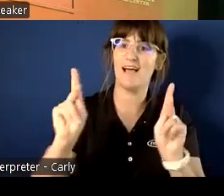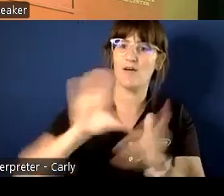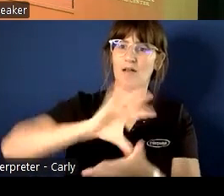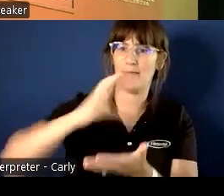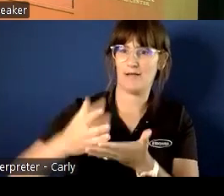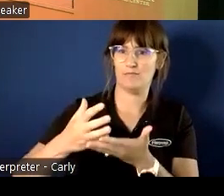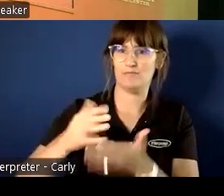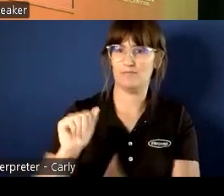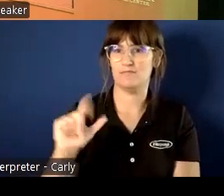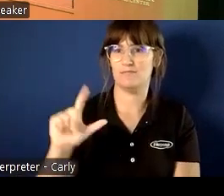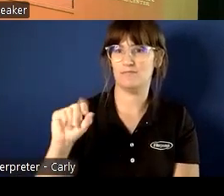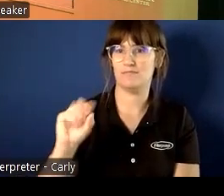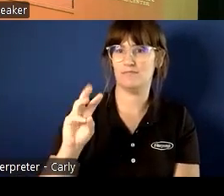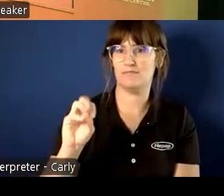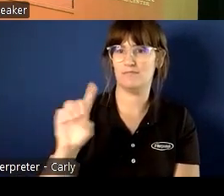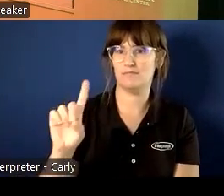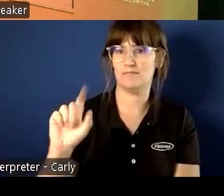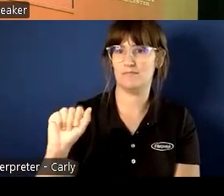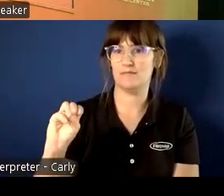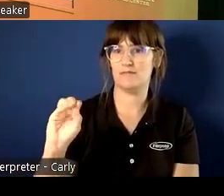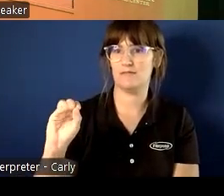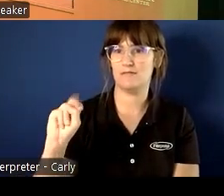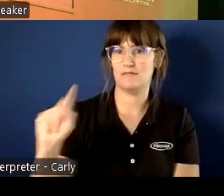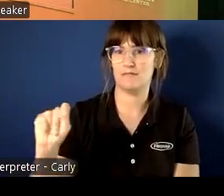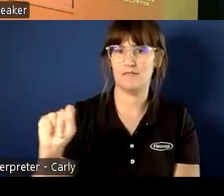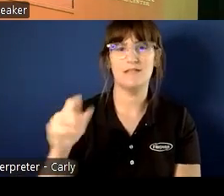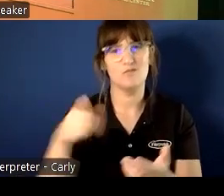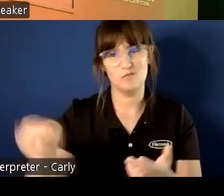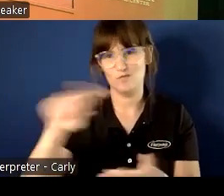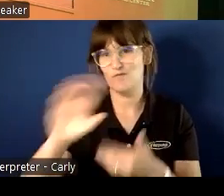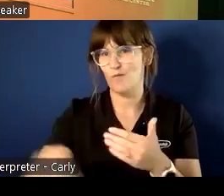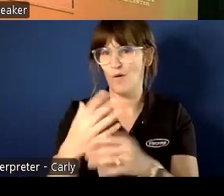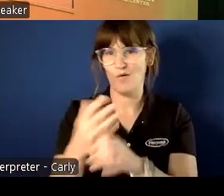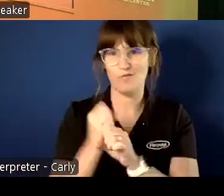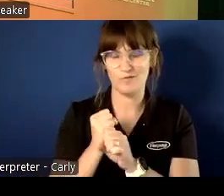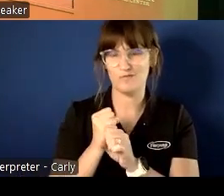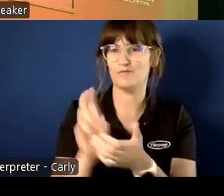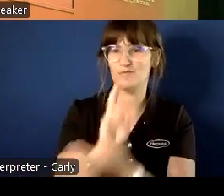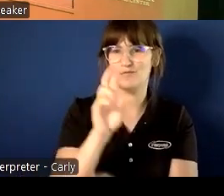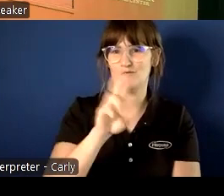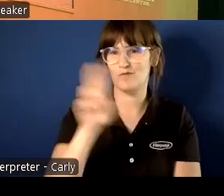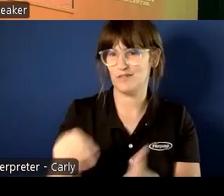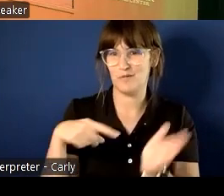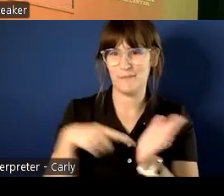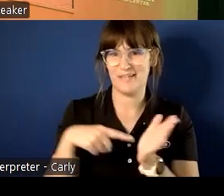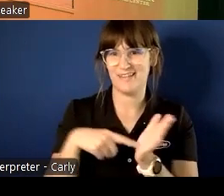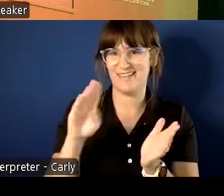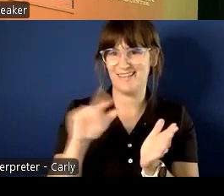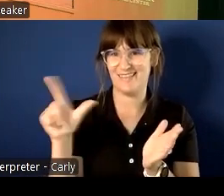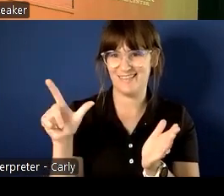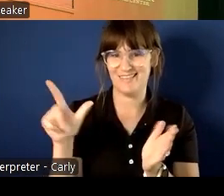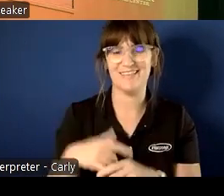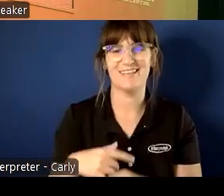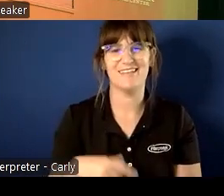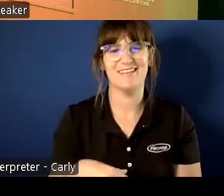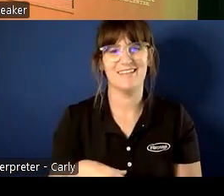if you guys all have received this bill from University of Rochester and have seen clinical care, right?